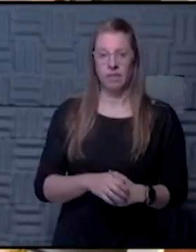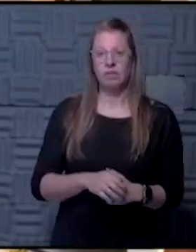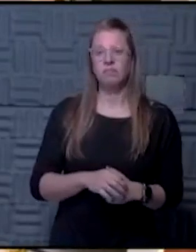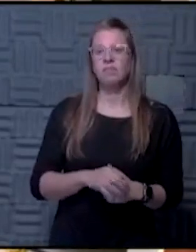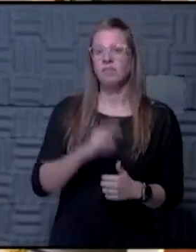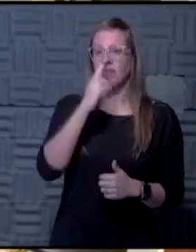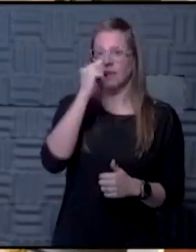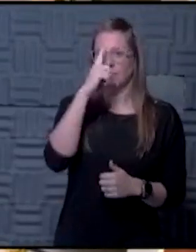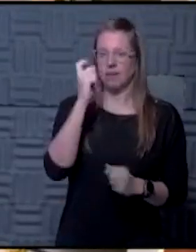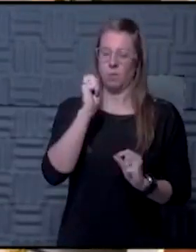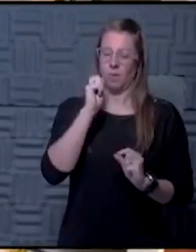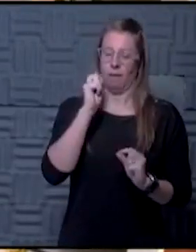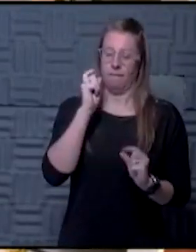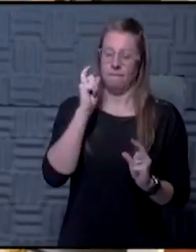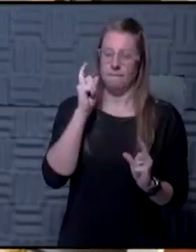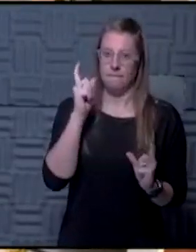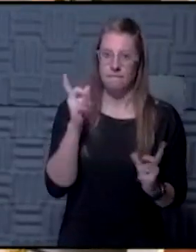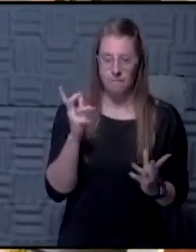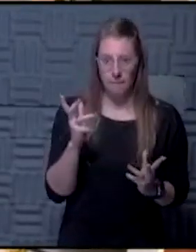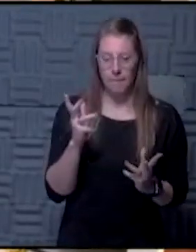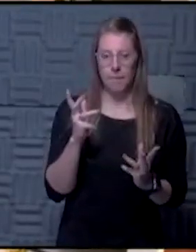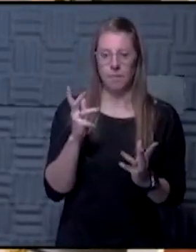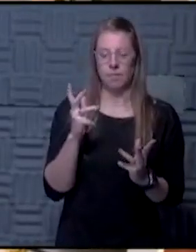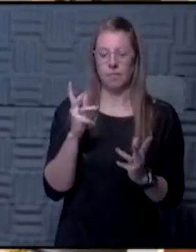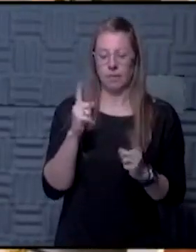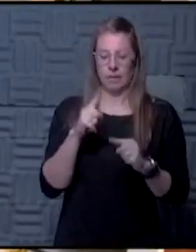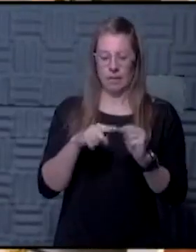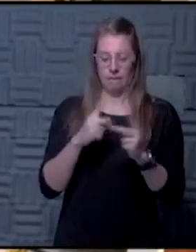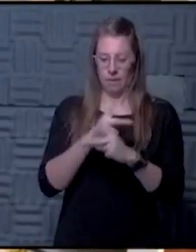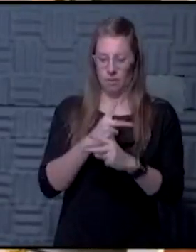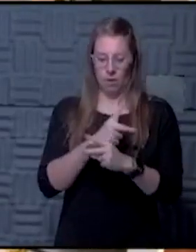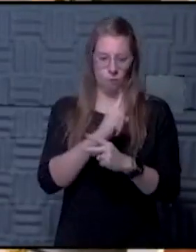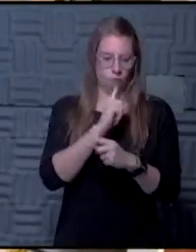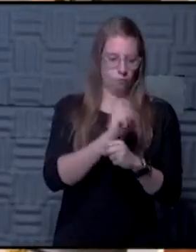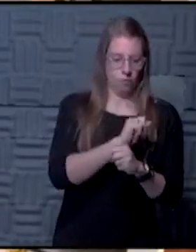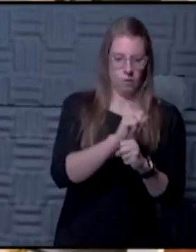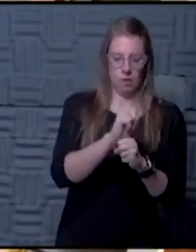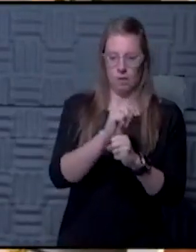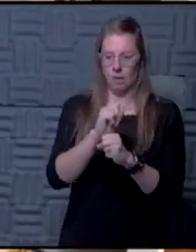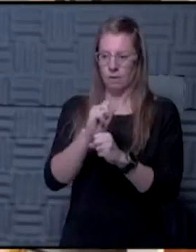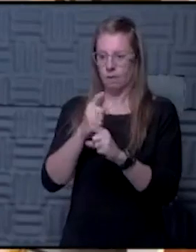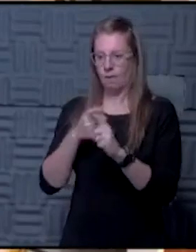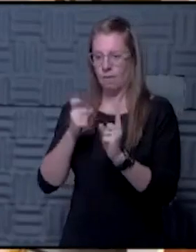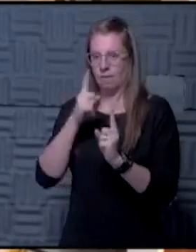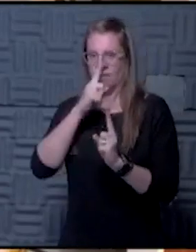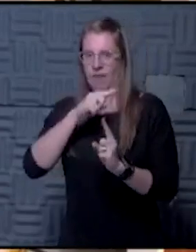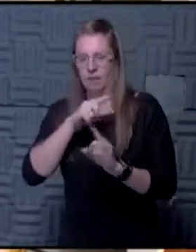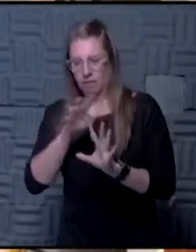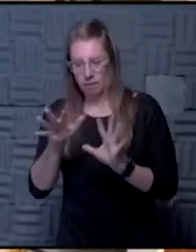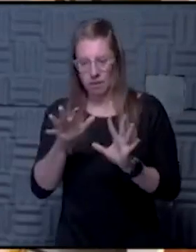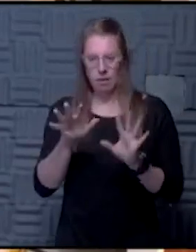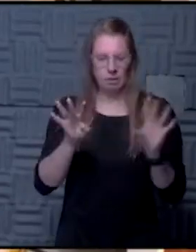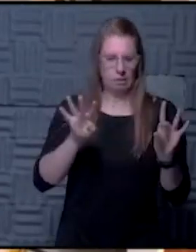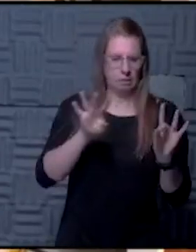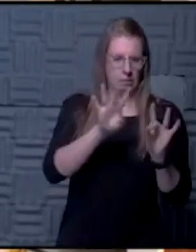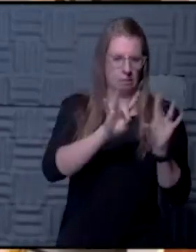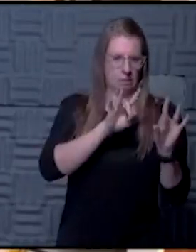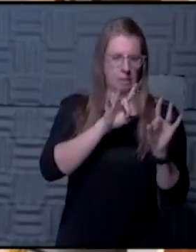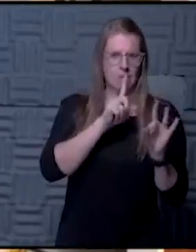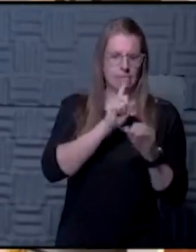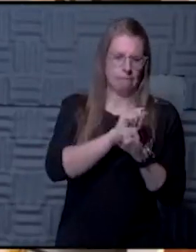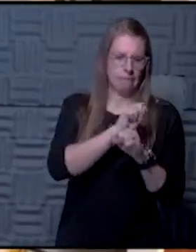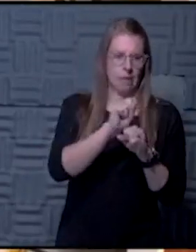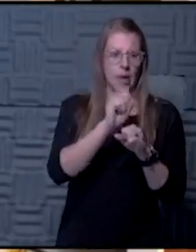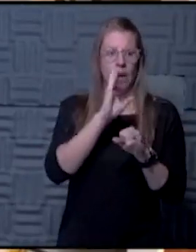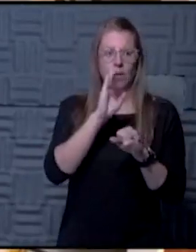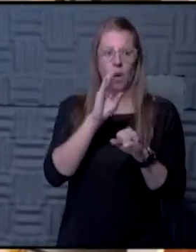as you're waking up, you can't sort out real from unreal. So you get little pieces of real, and I know I've spent a